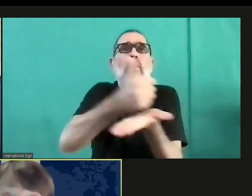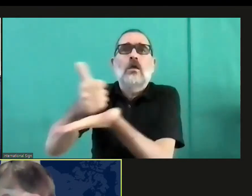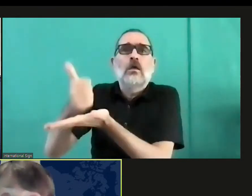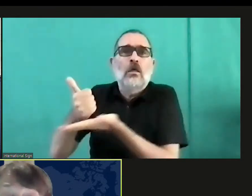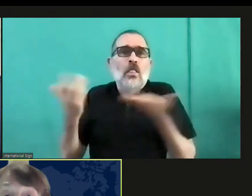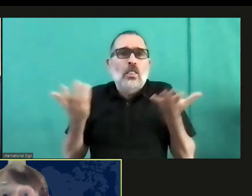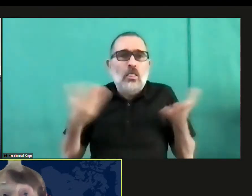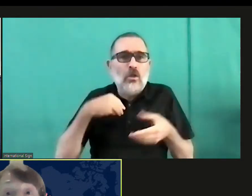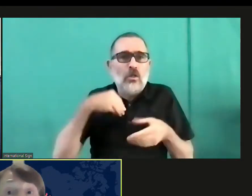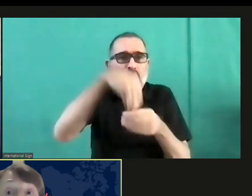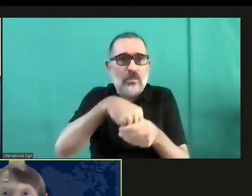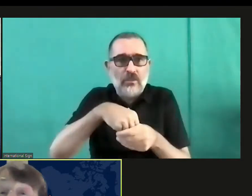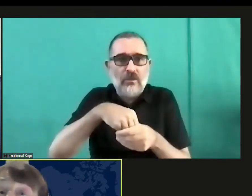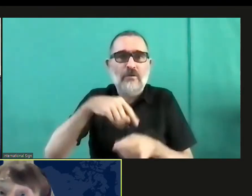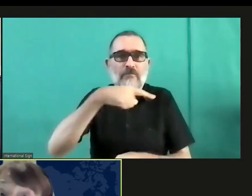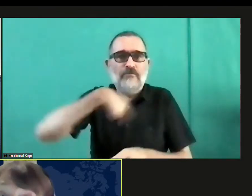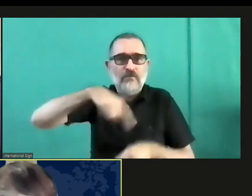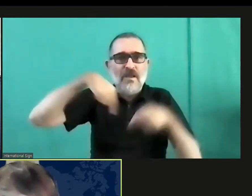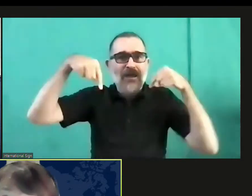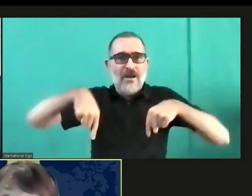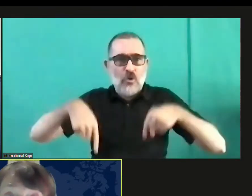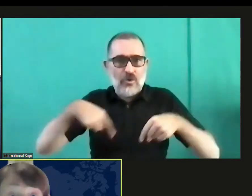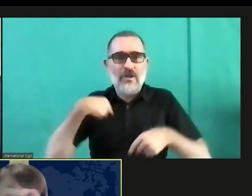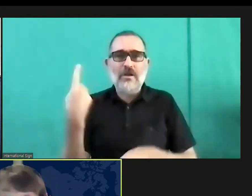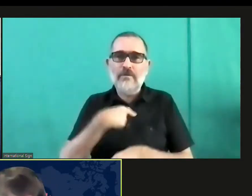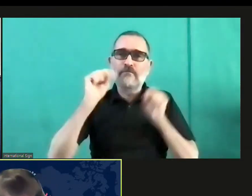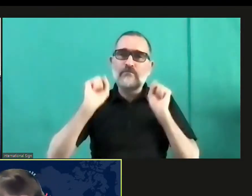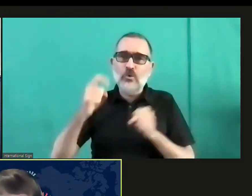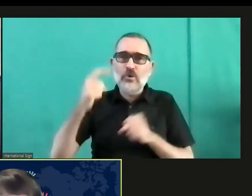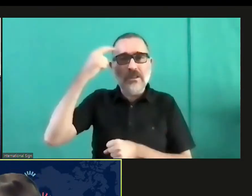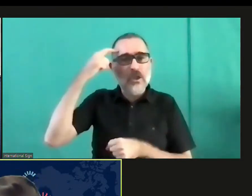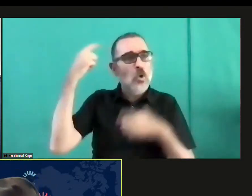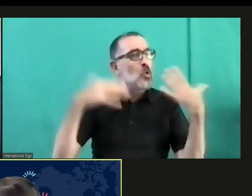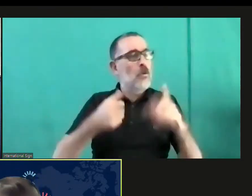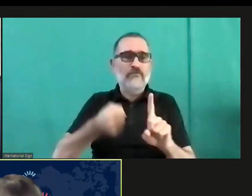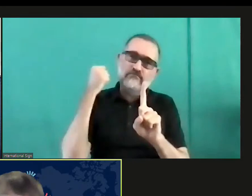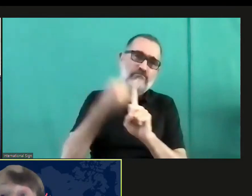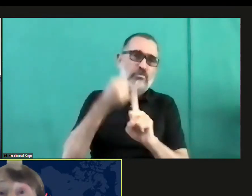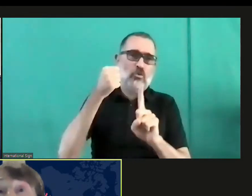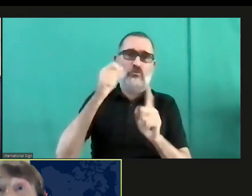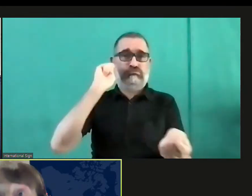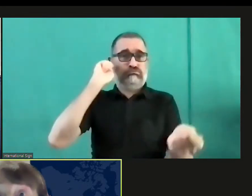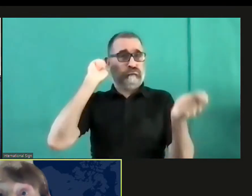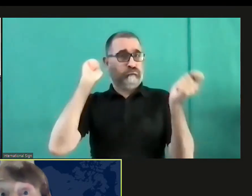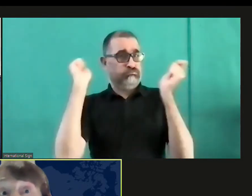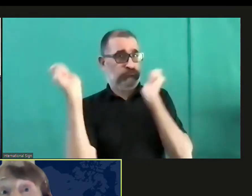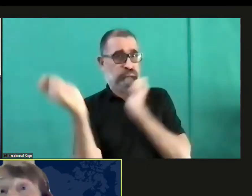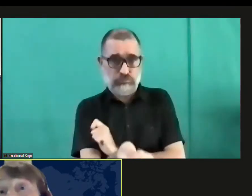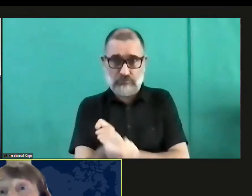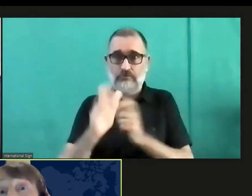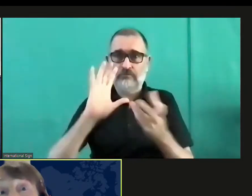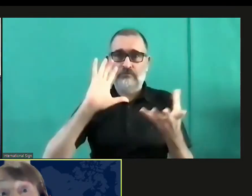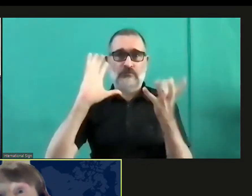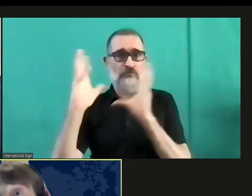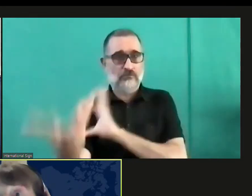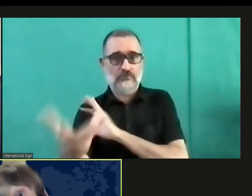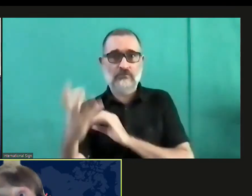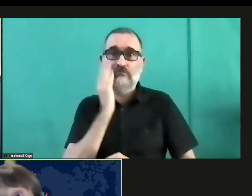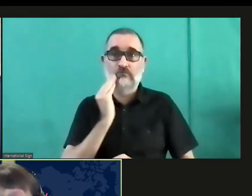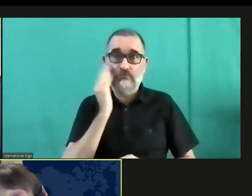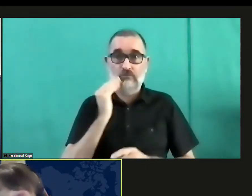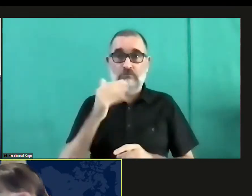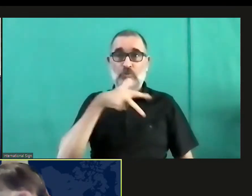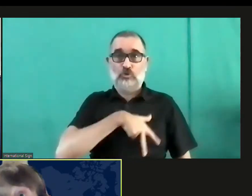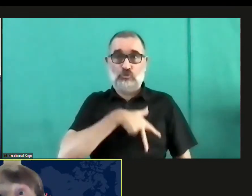the region, and we must acknowledge that they were a bit isolated. People thought they were crazy,